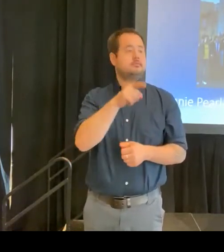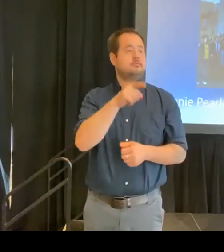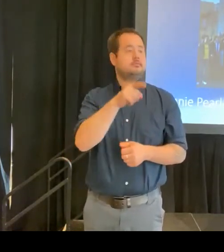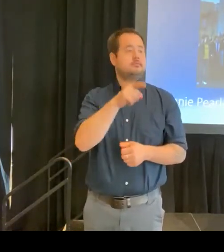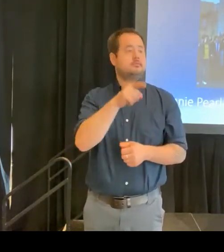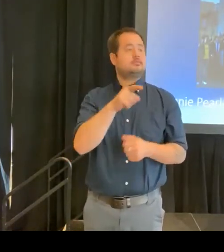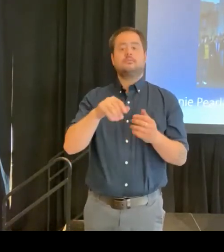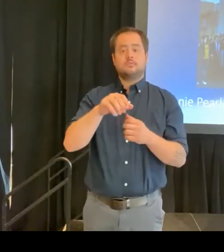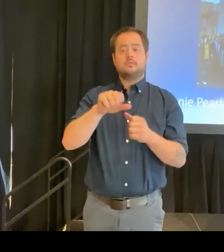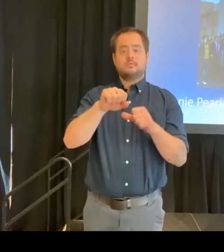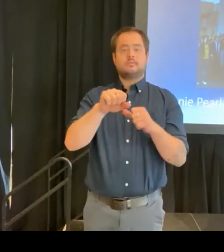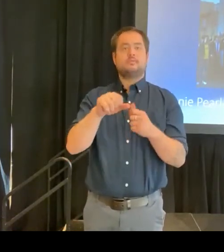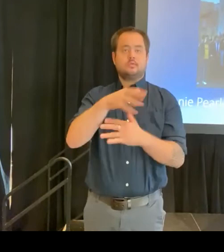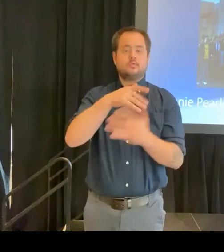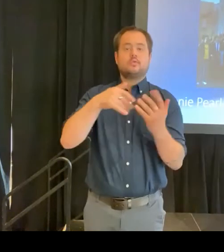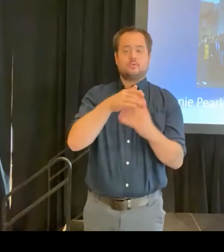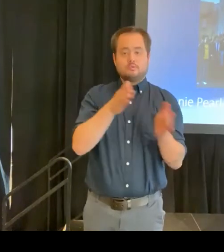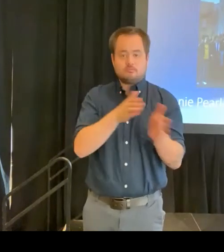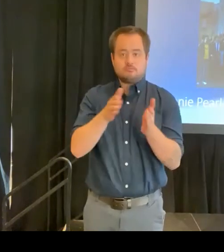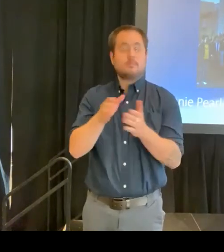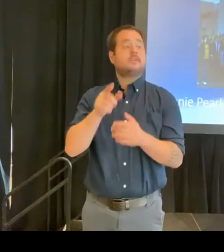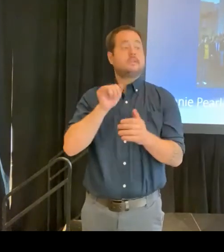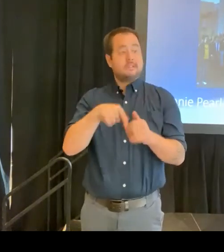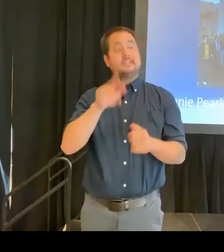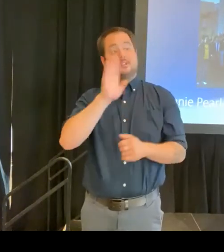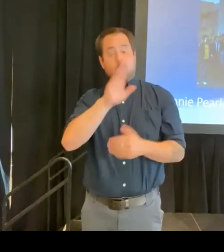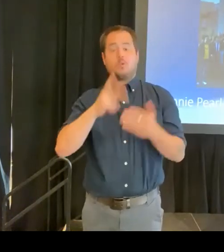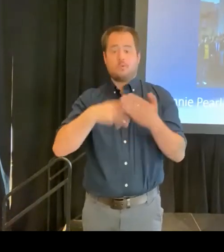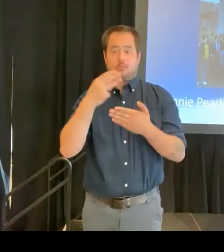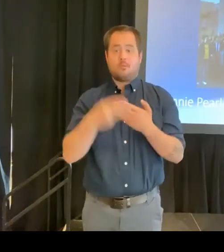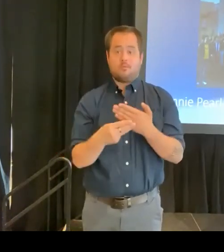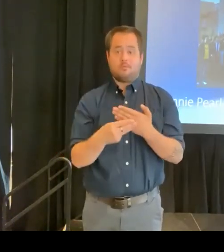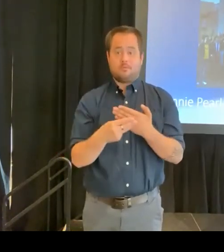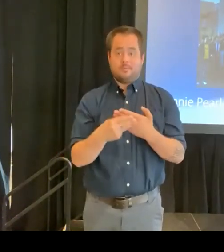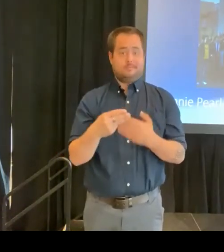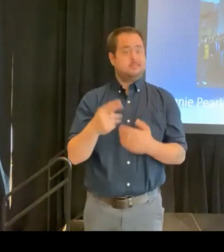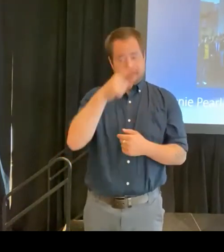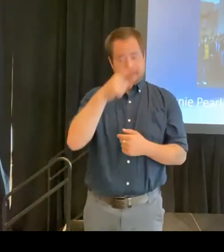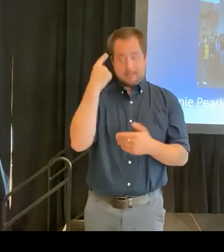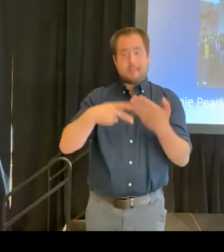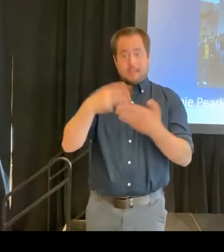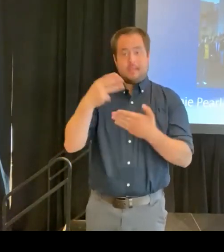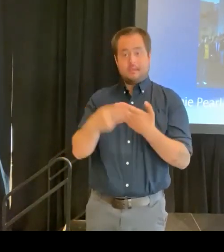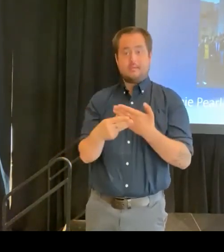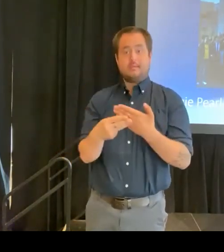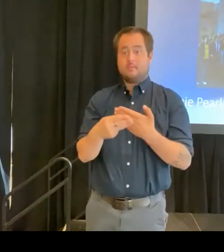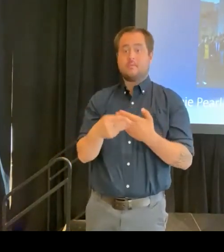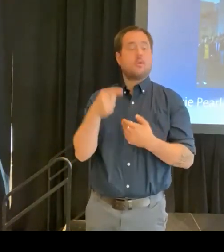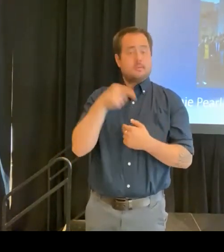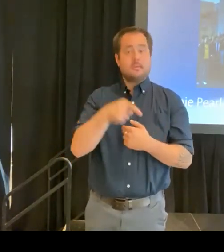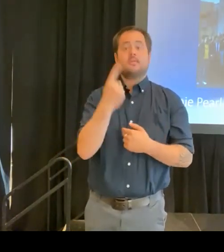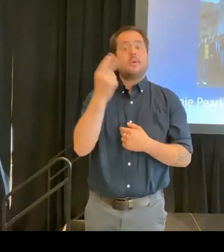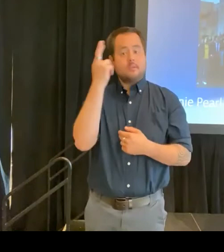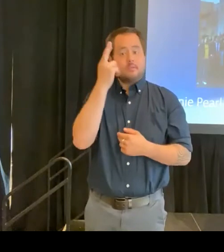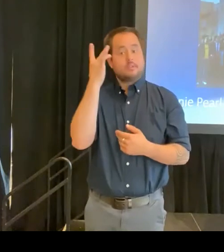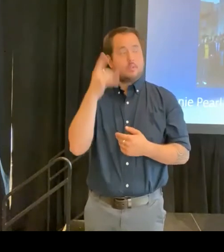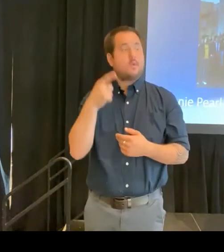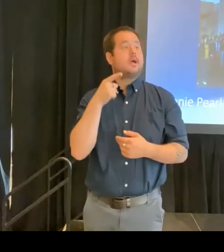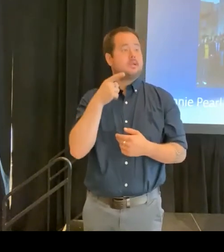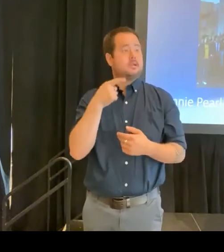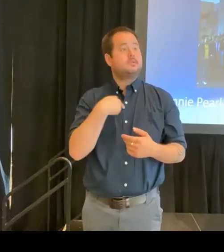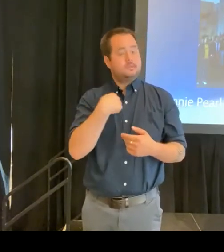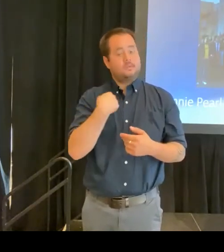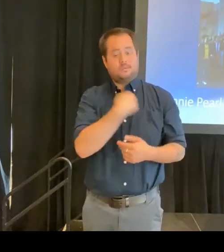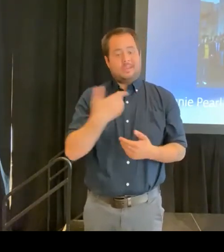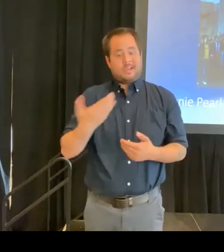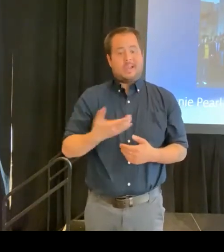American History. This is her program. It's not a Sam Black program. That's one of the reasons why we hired Denia. She's coming